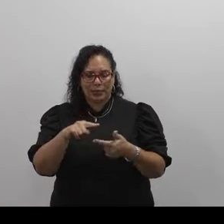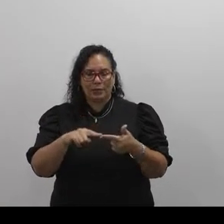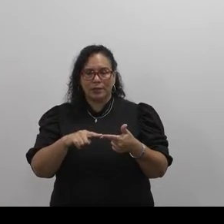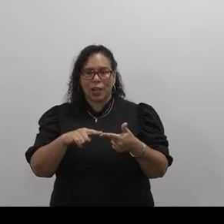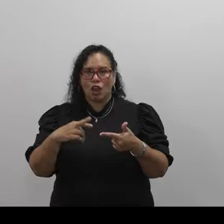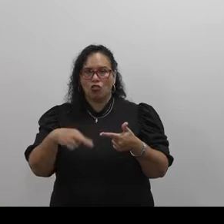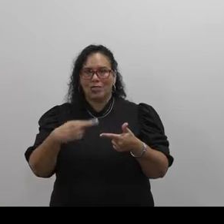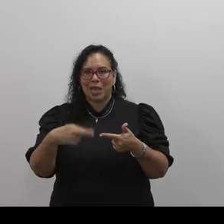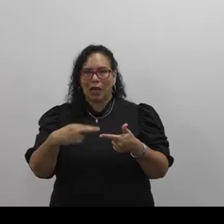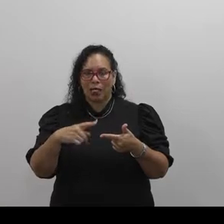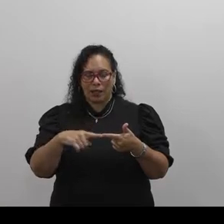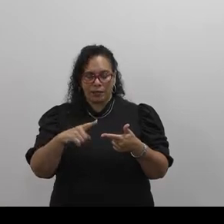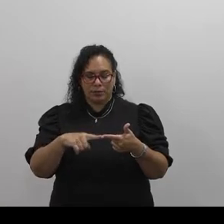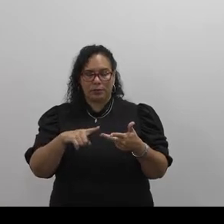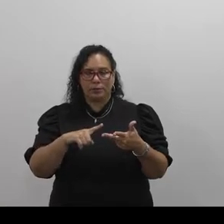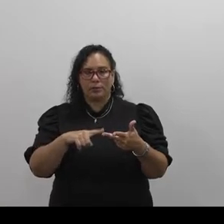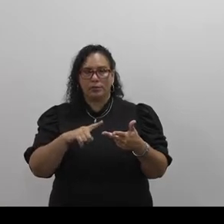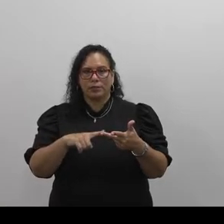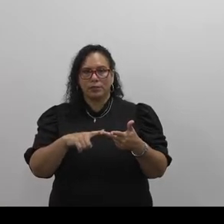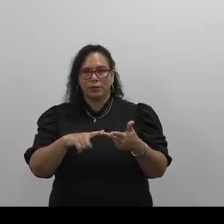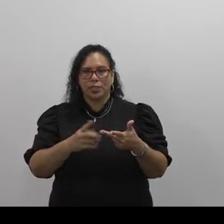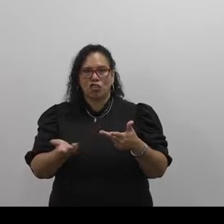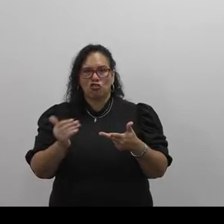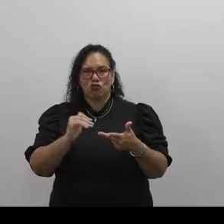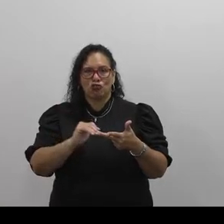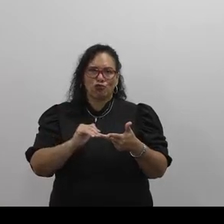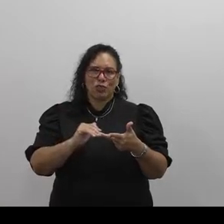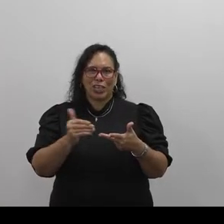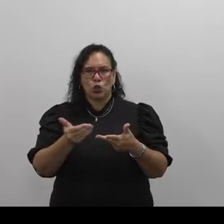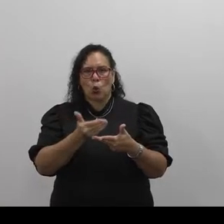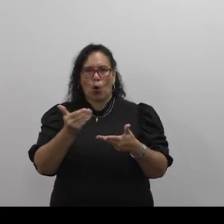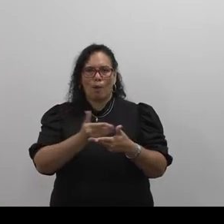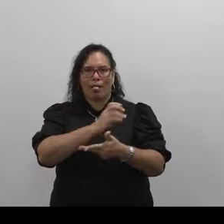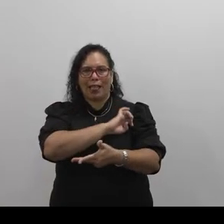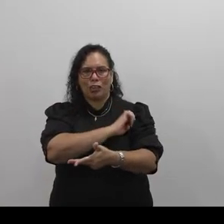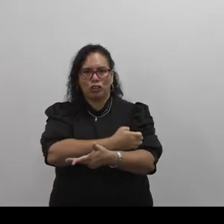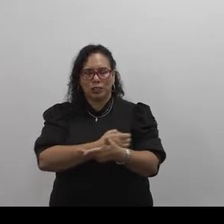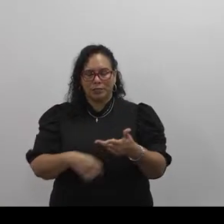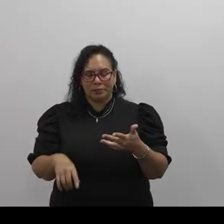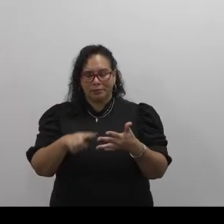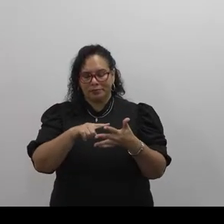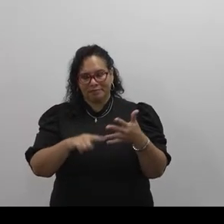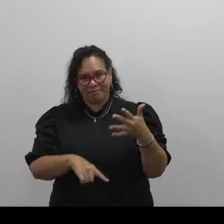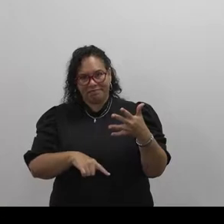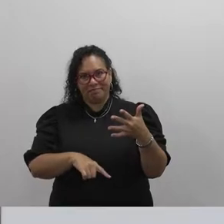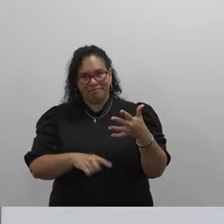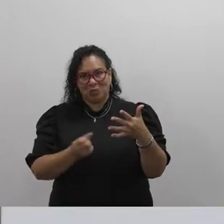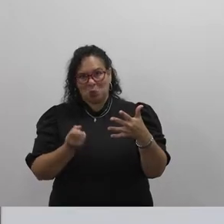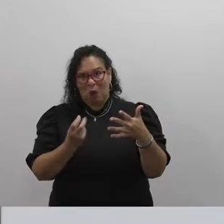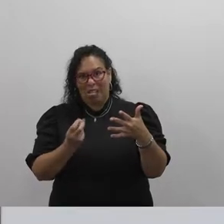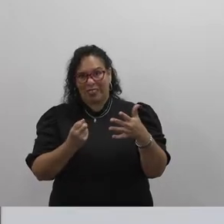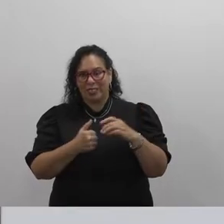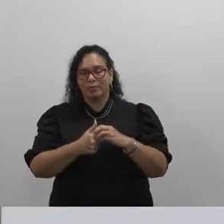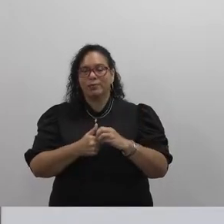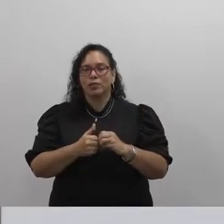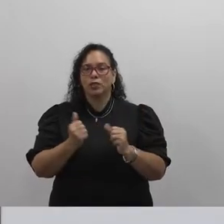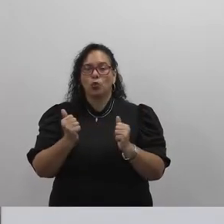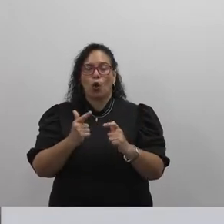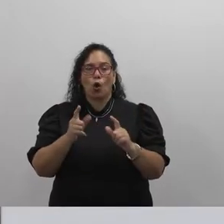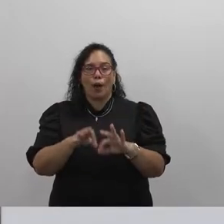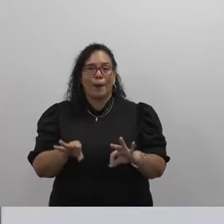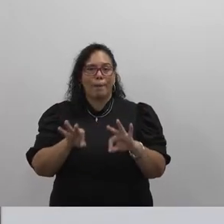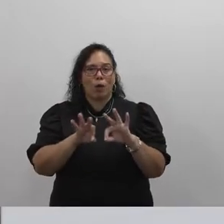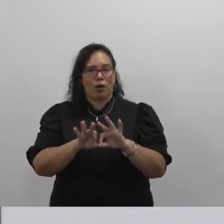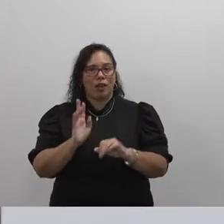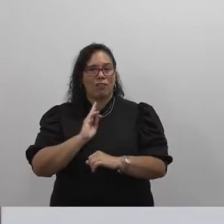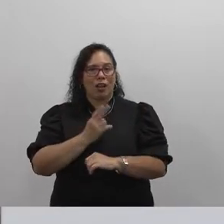programs, addressing renewable energy and so forth, and many, many more, right? So all important. For us,